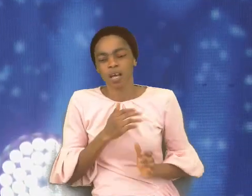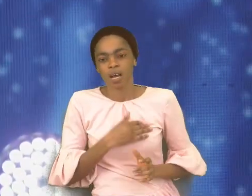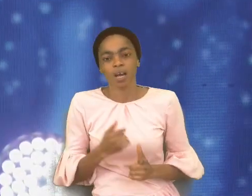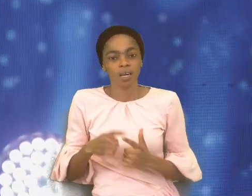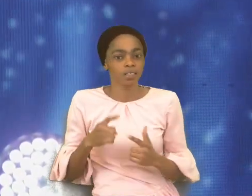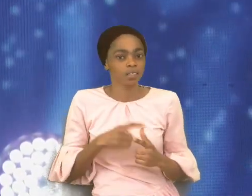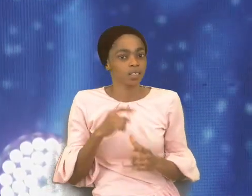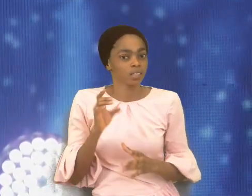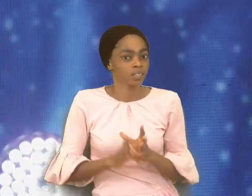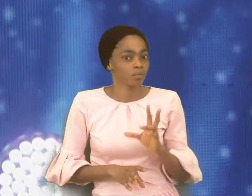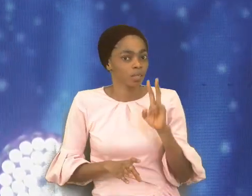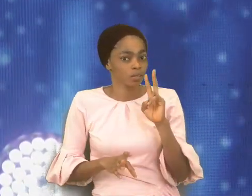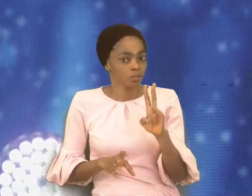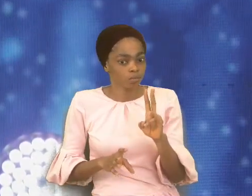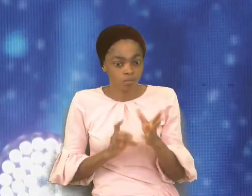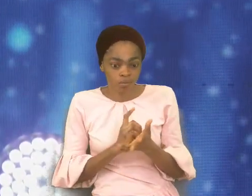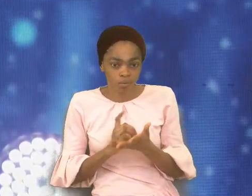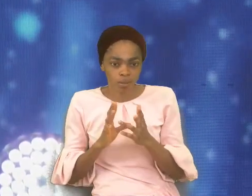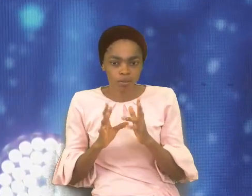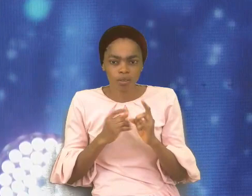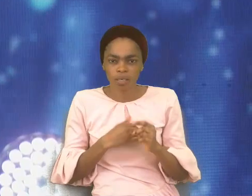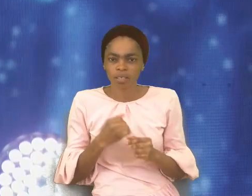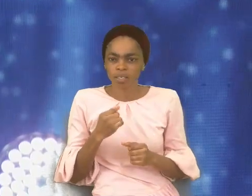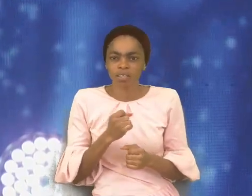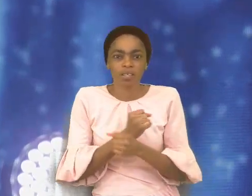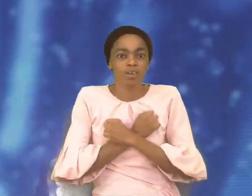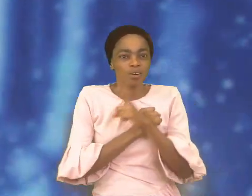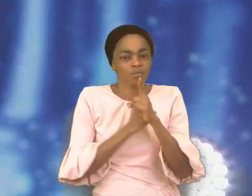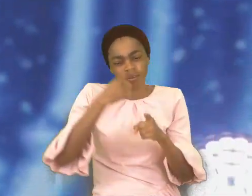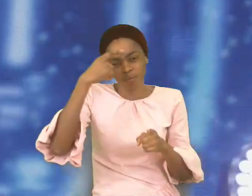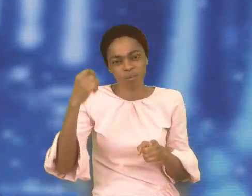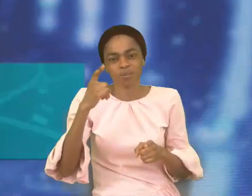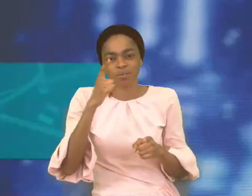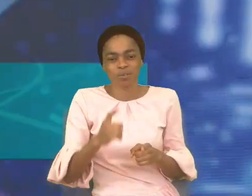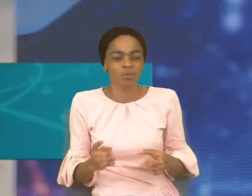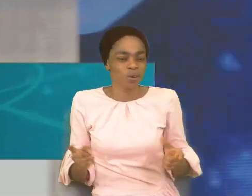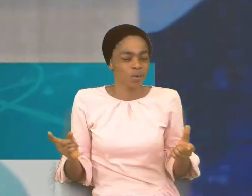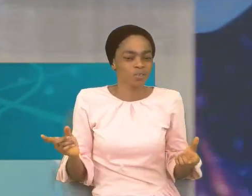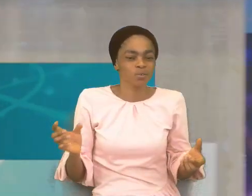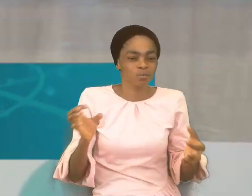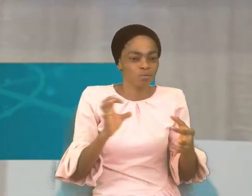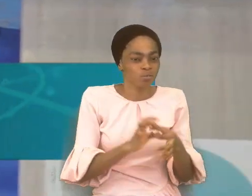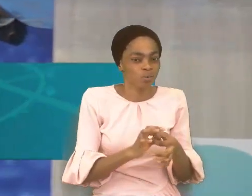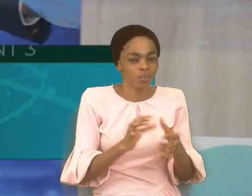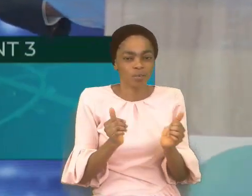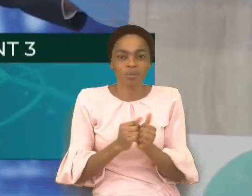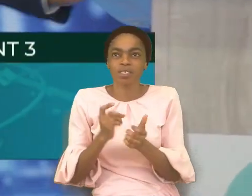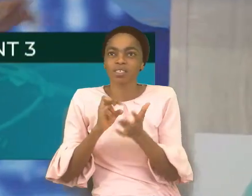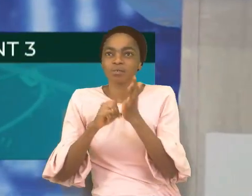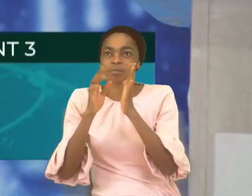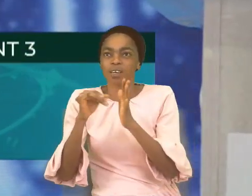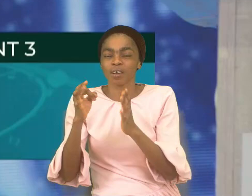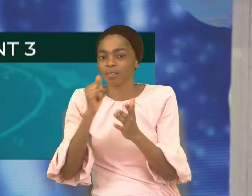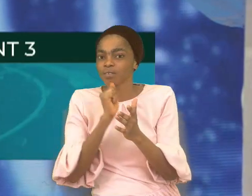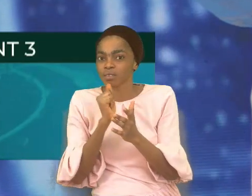you are associated with the revealer of secrets. And now week 3, they forget all